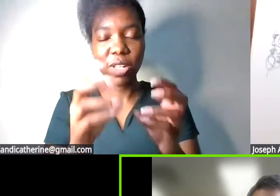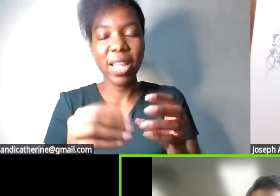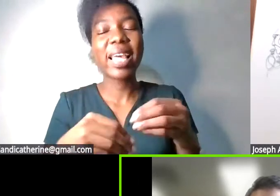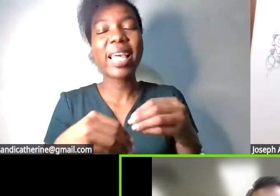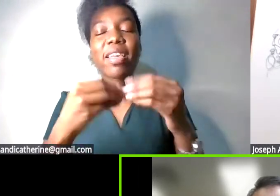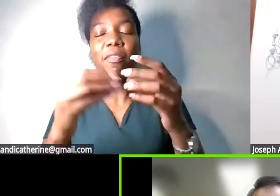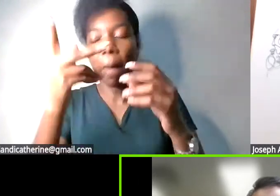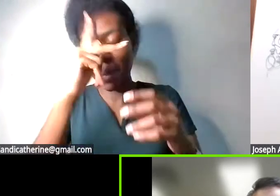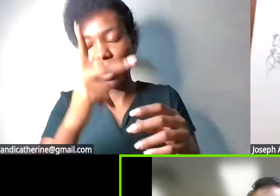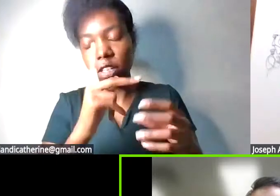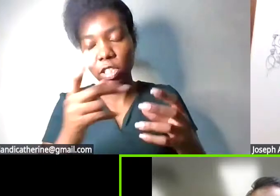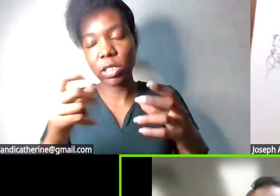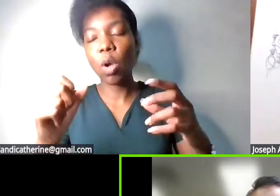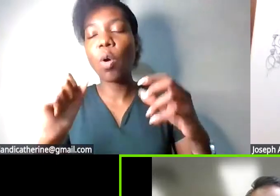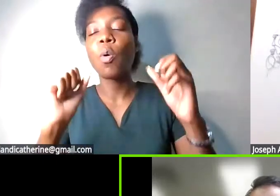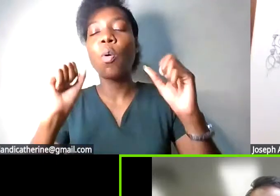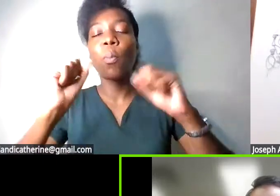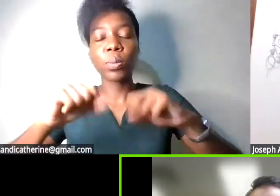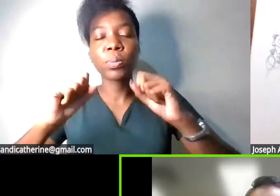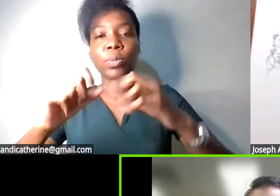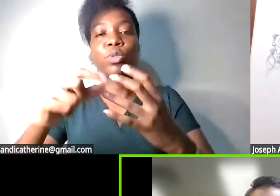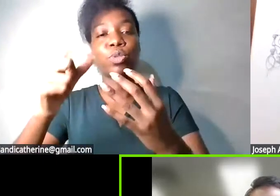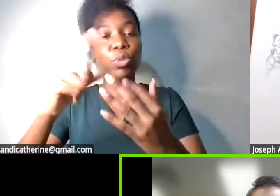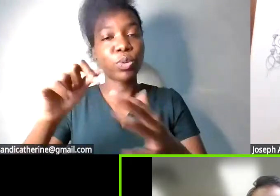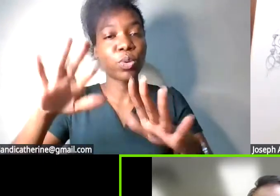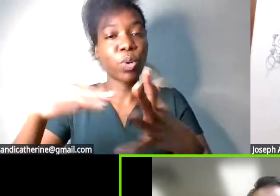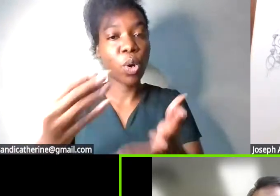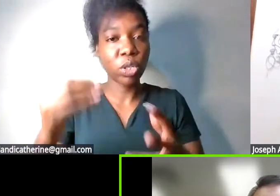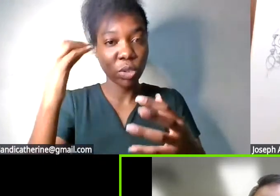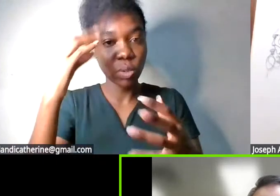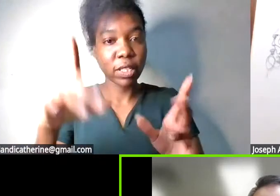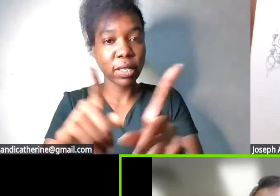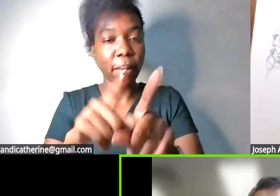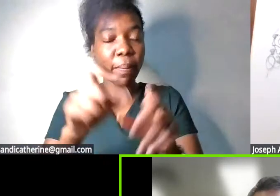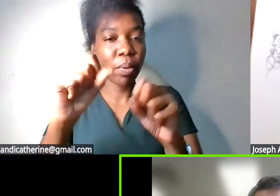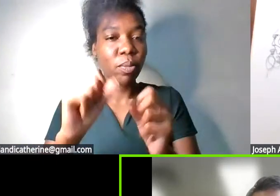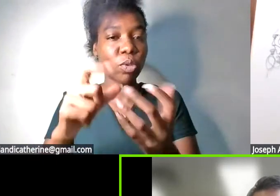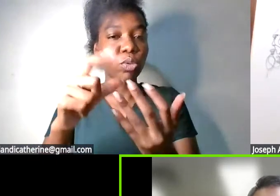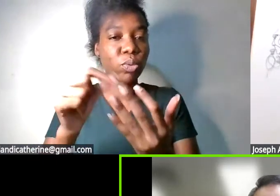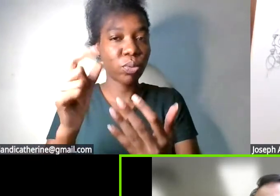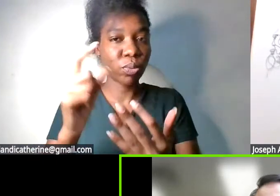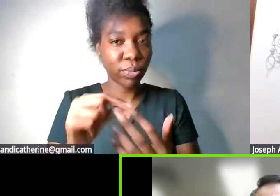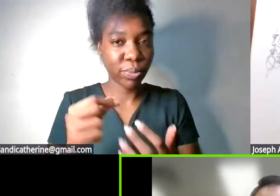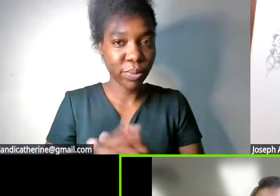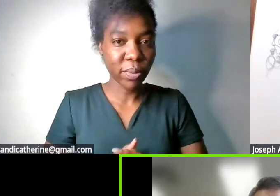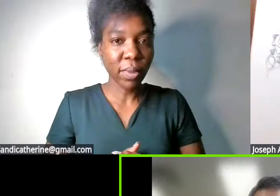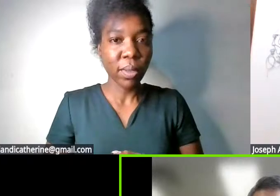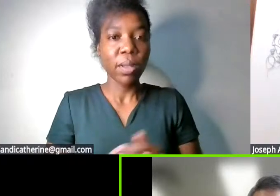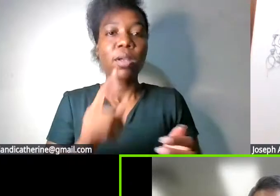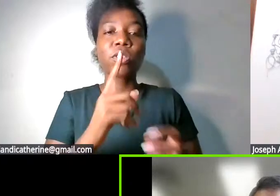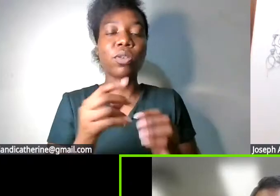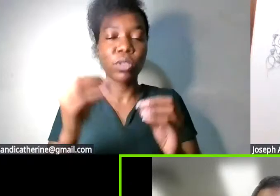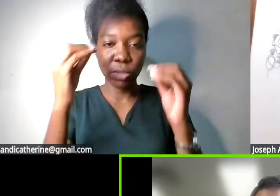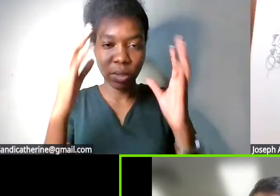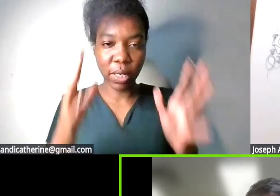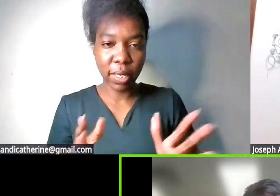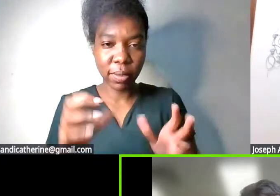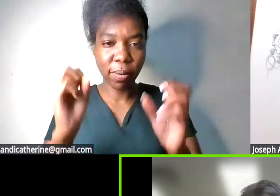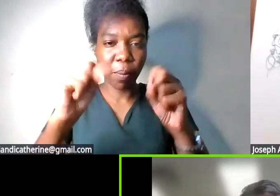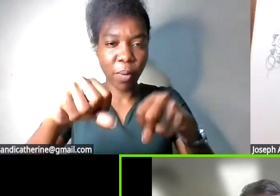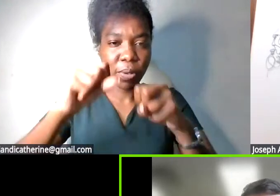choose, right? So it's really empowering yourselves along with, the students to make the right choices.